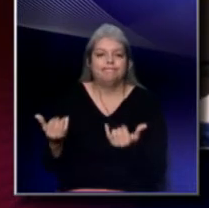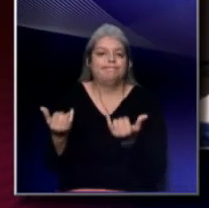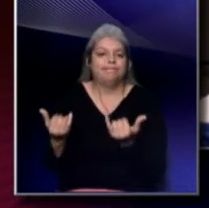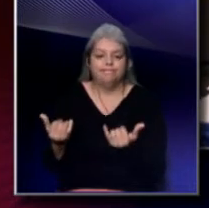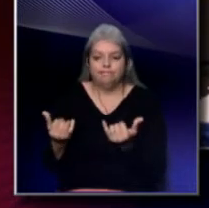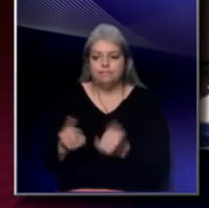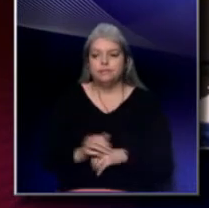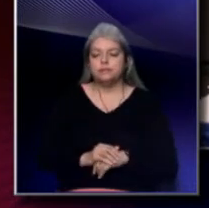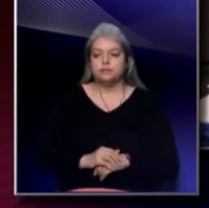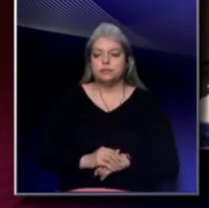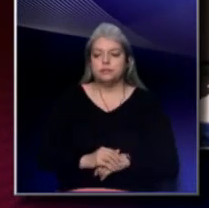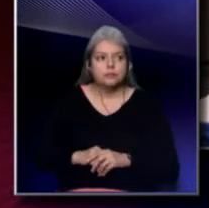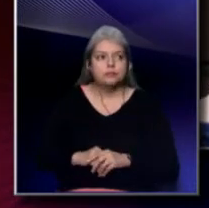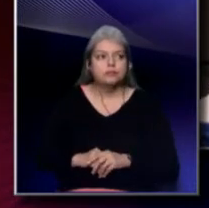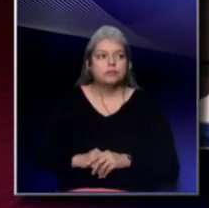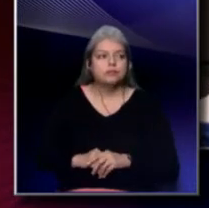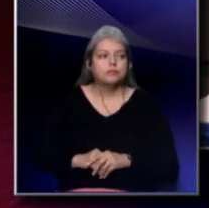point.